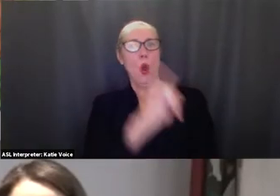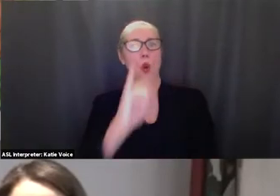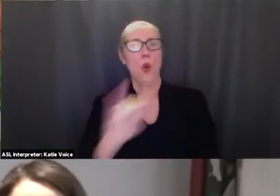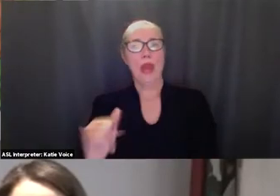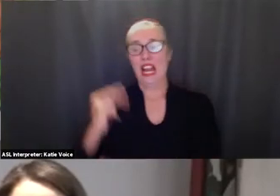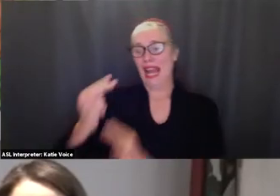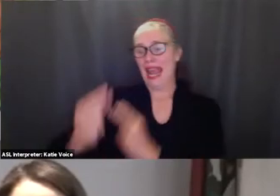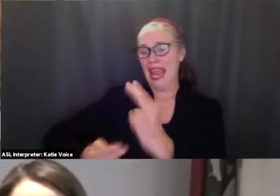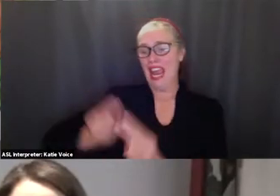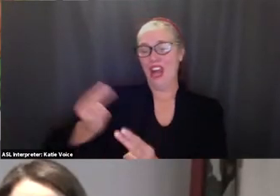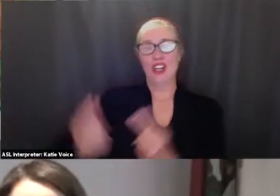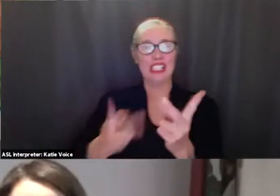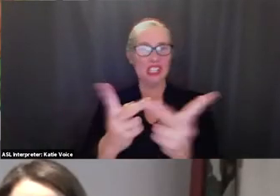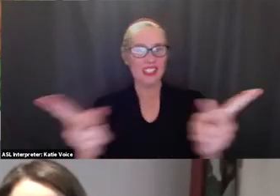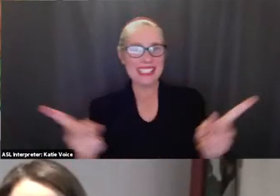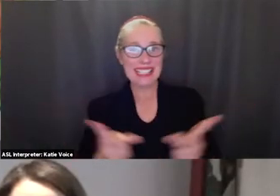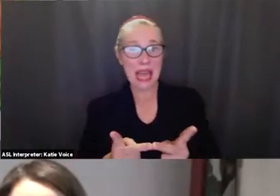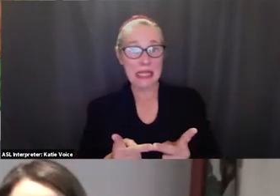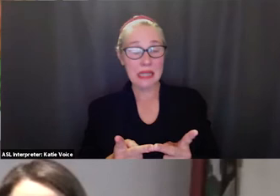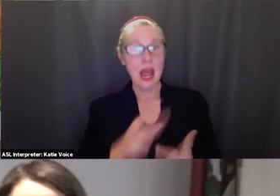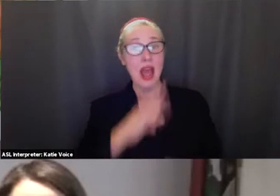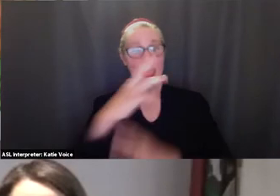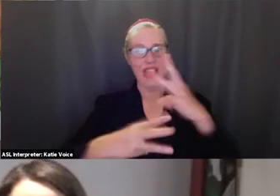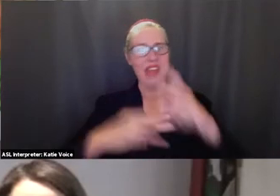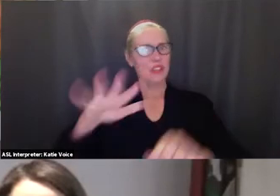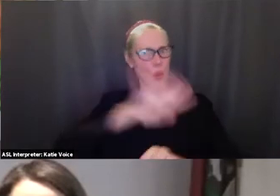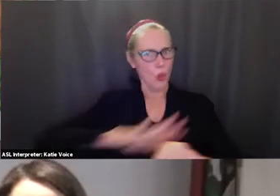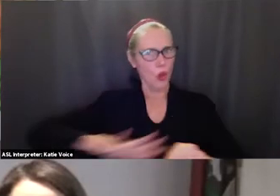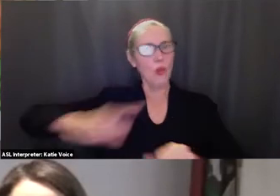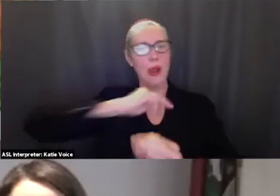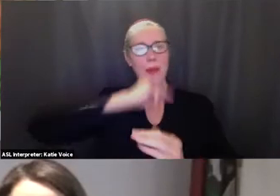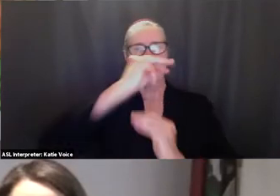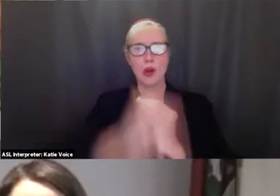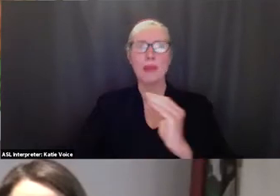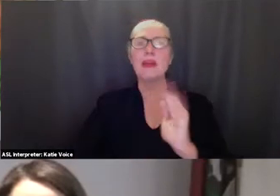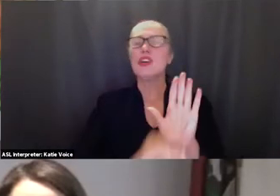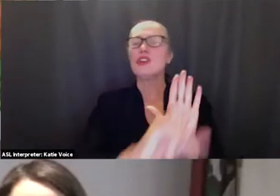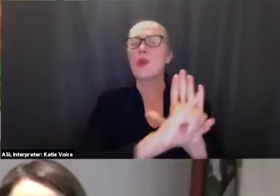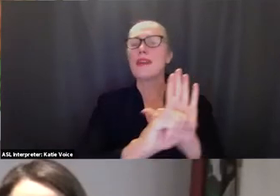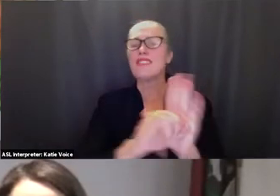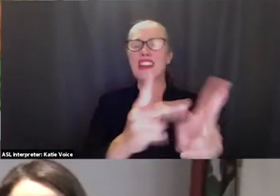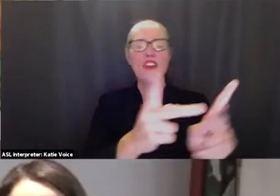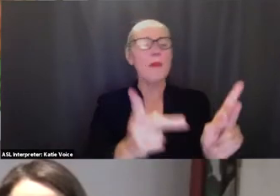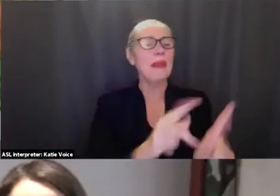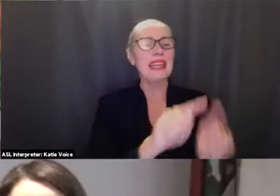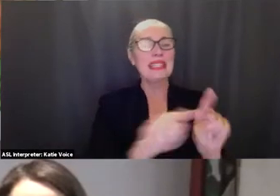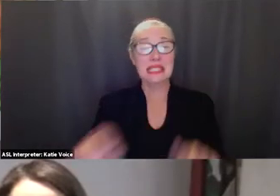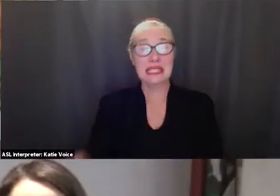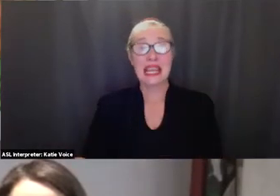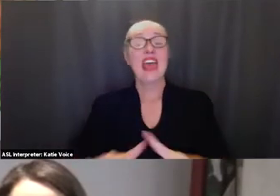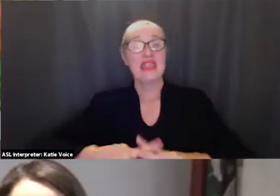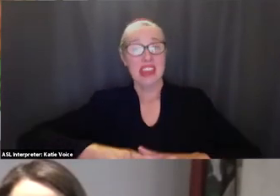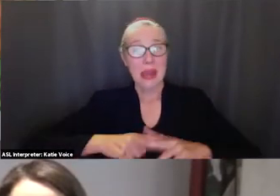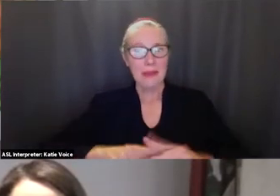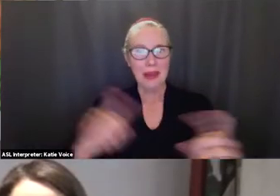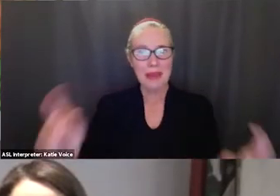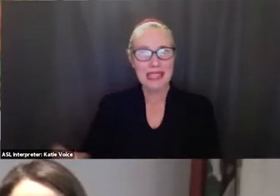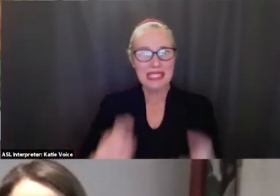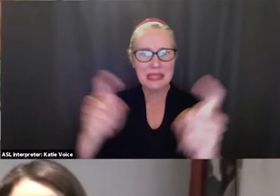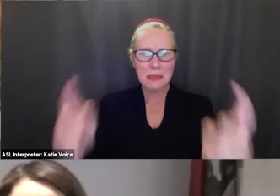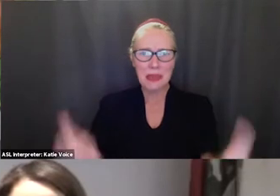site which is a worldwide program to identify destinations around the world that implement and celebrate